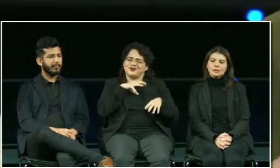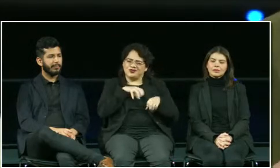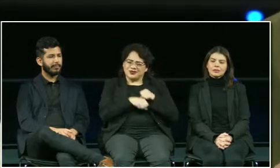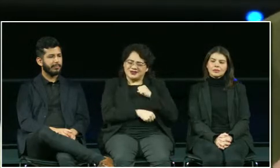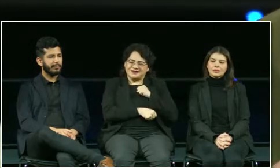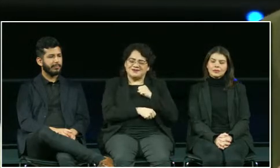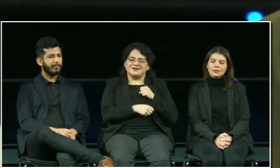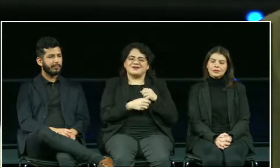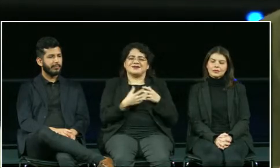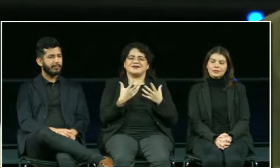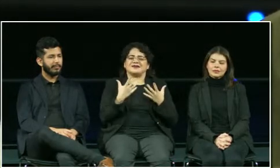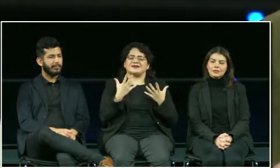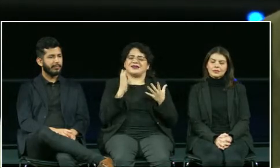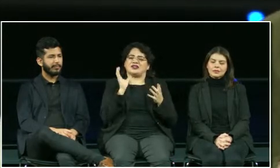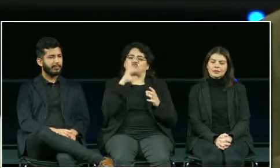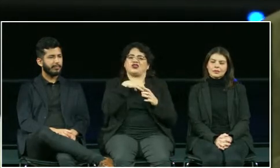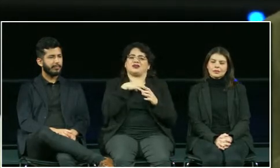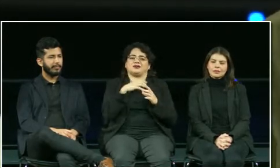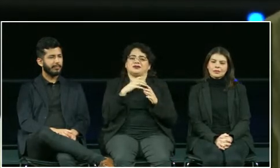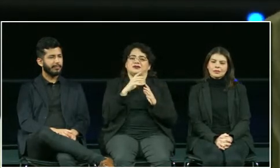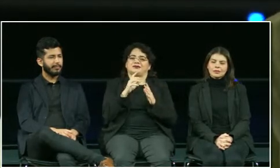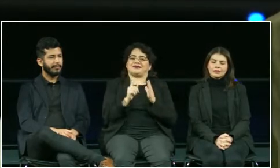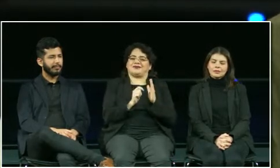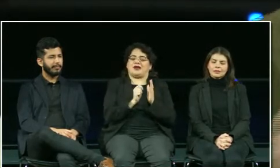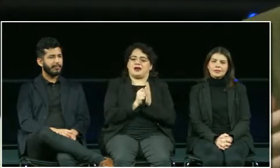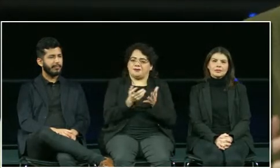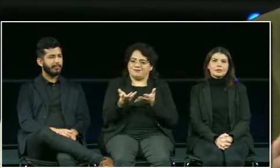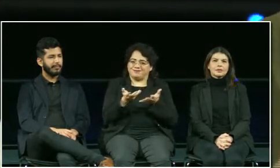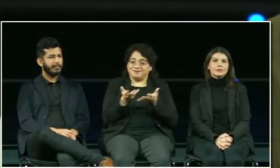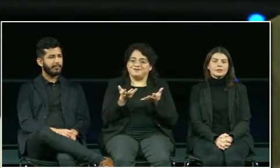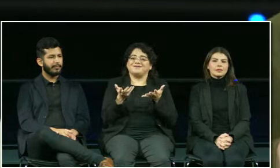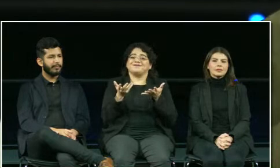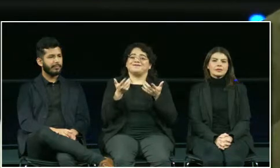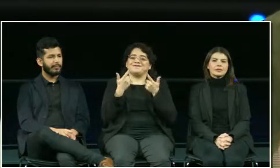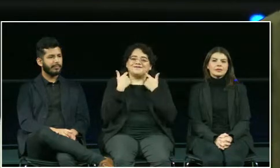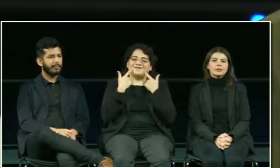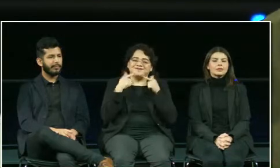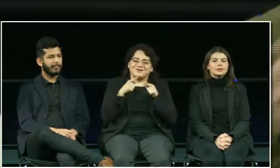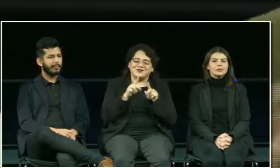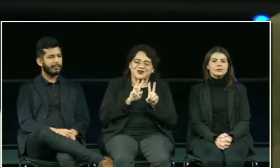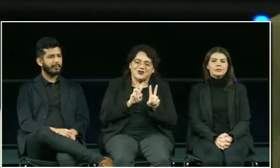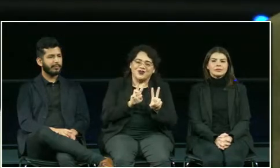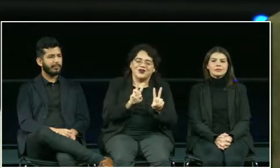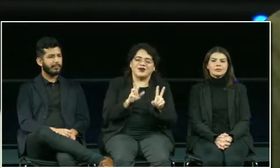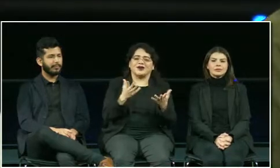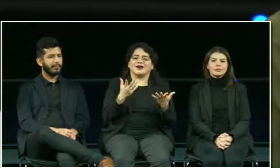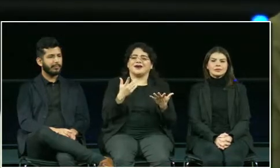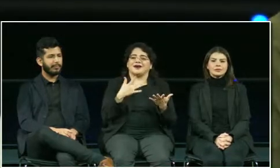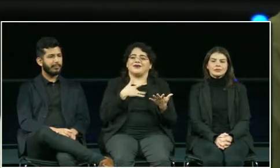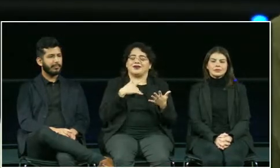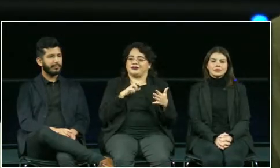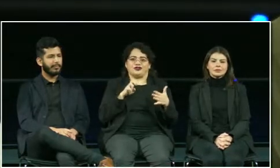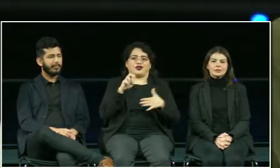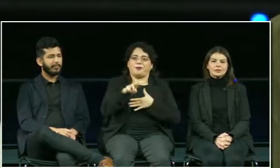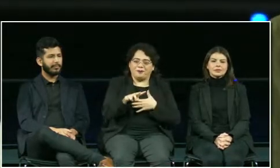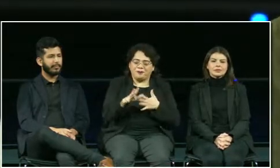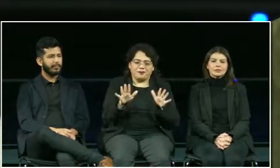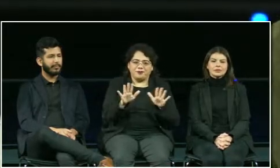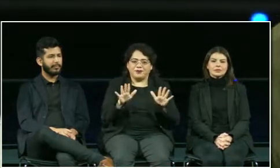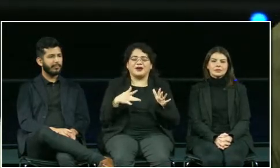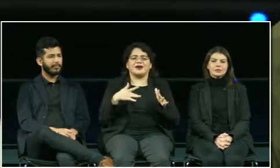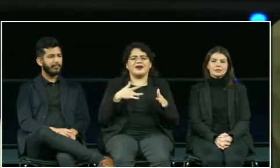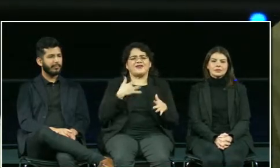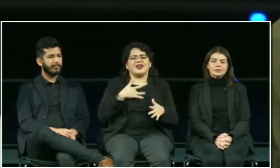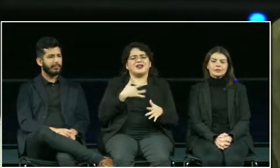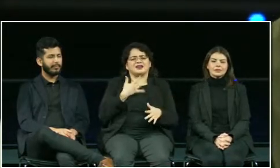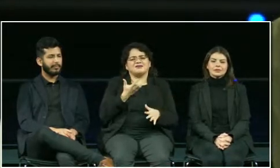those strange instances where you have a need to sort of laugh at a funeral or this sort of bizarre kind of juxtaposition of feelings. And